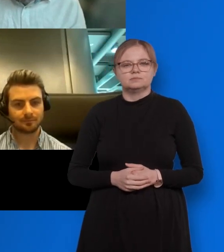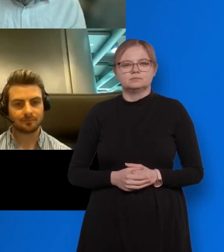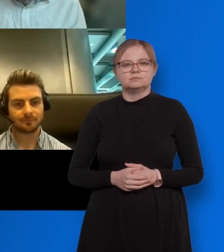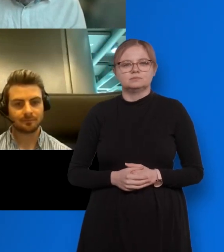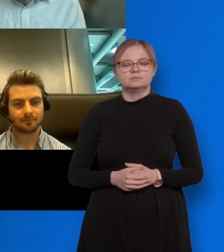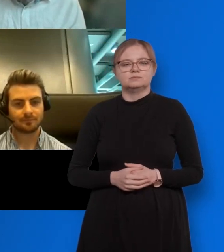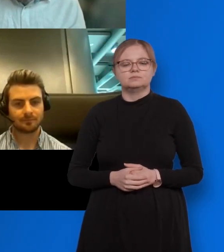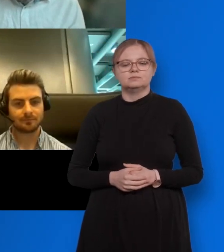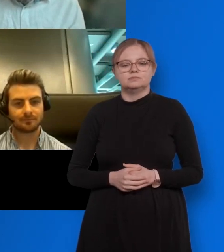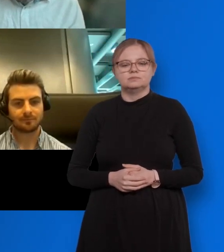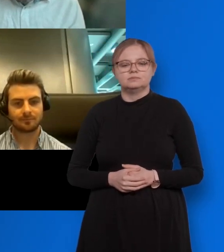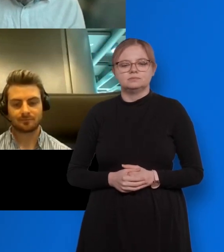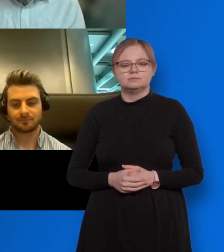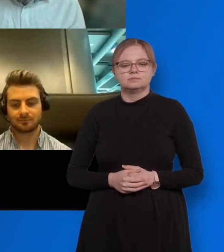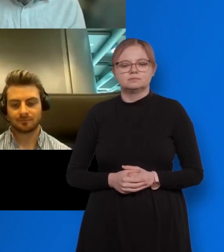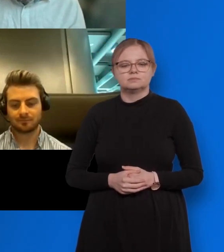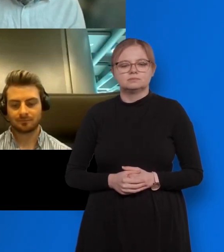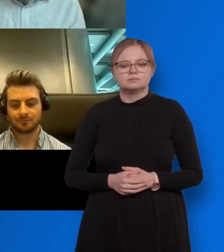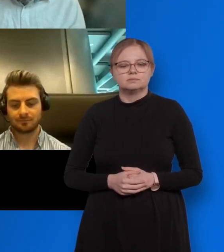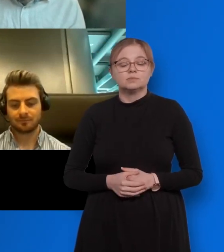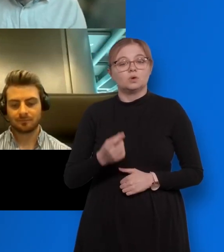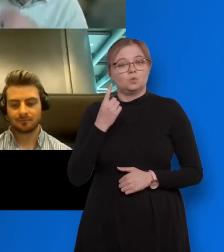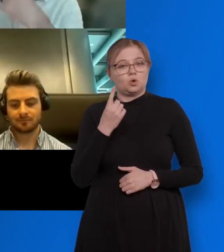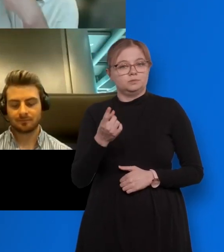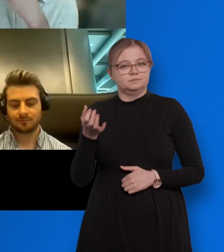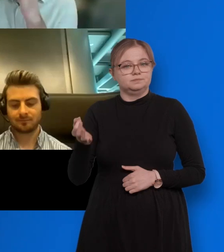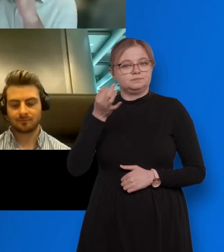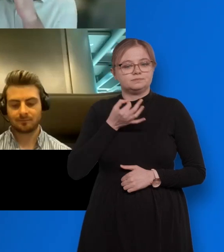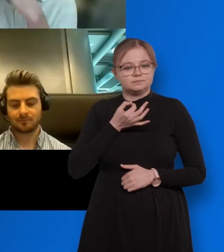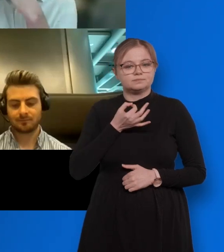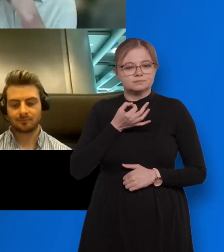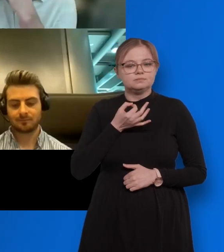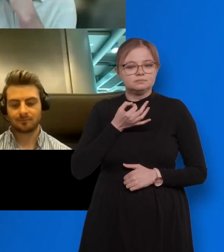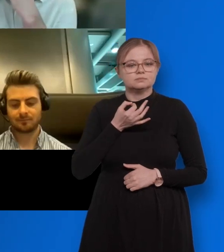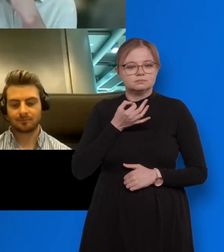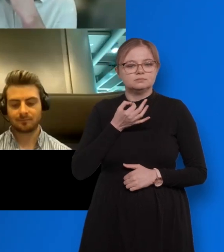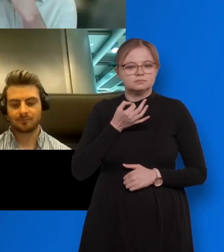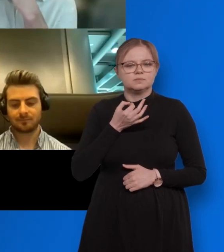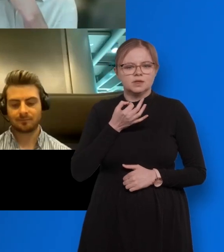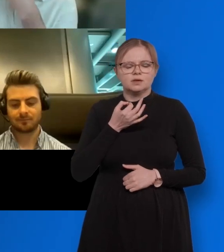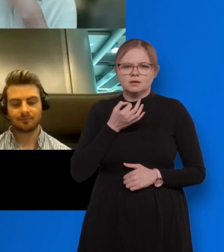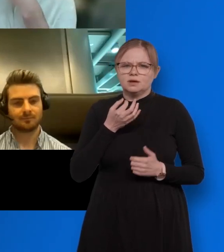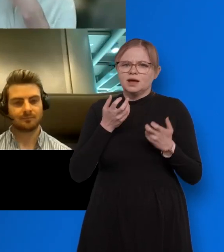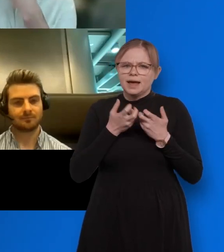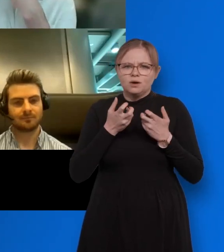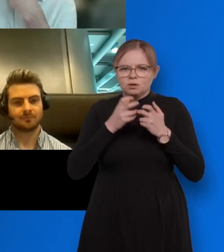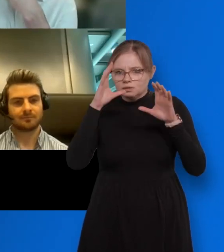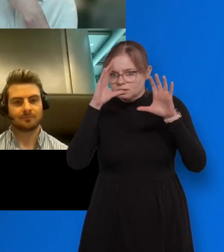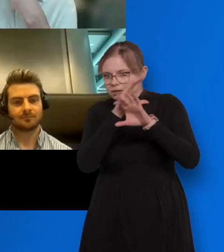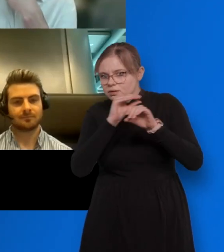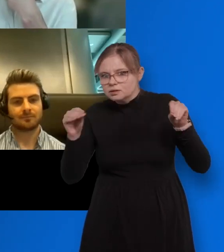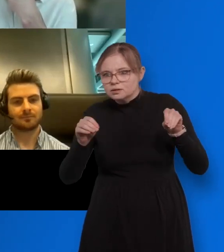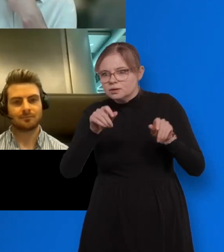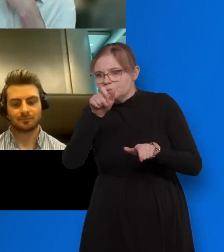the most. So there's one here asking, how were candidates made aware of the British